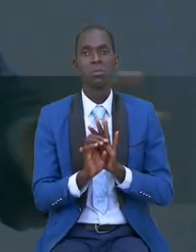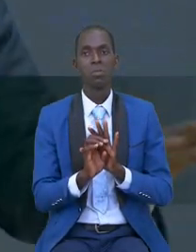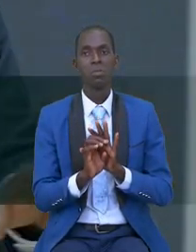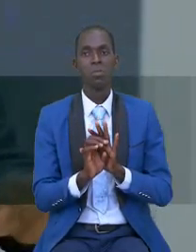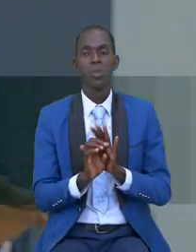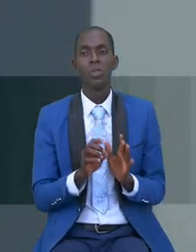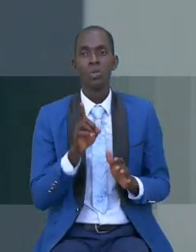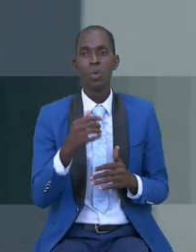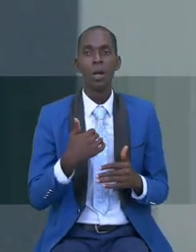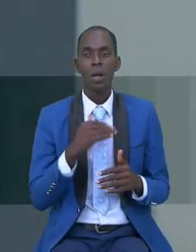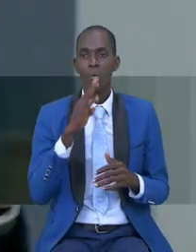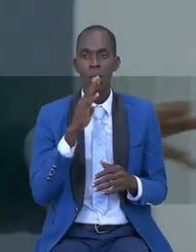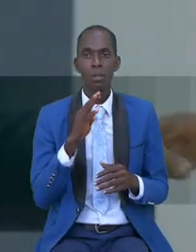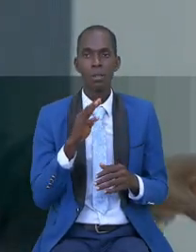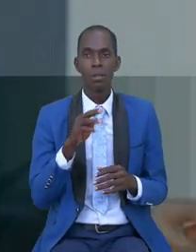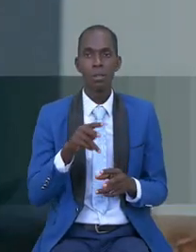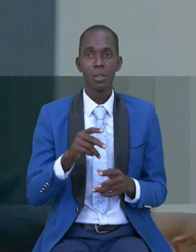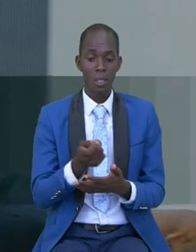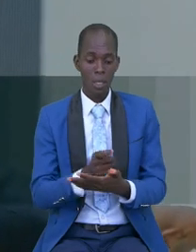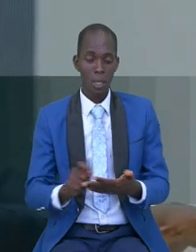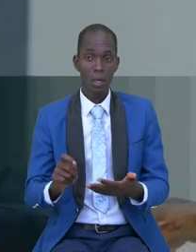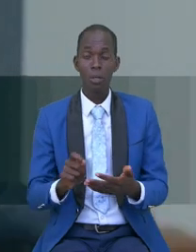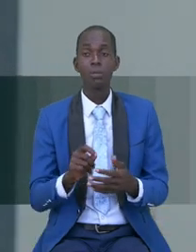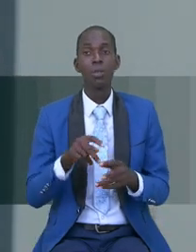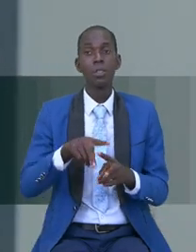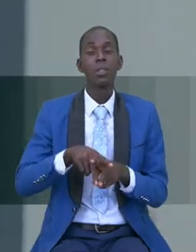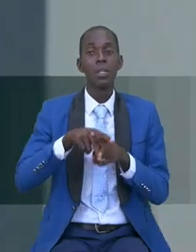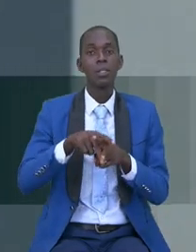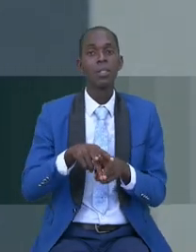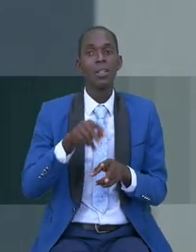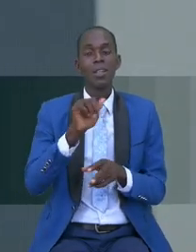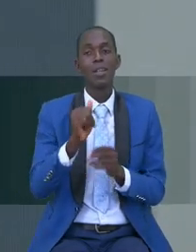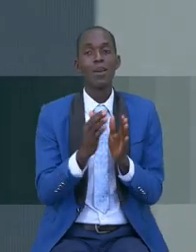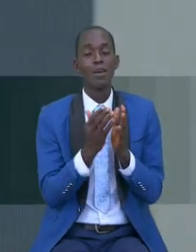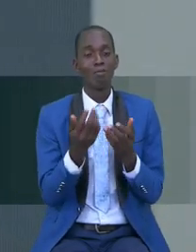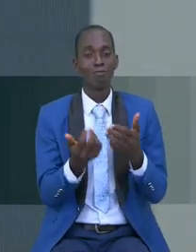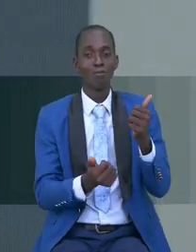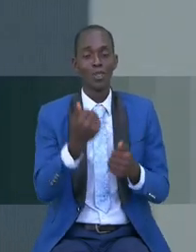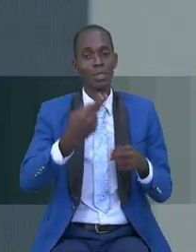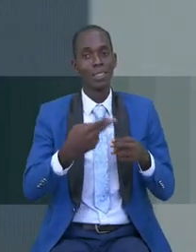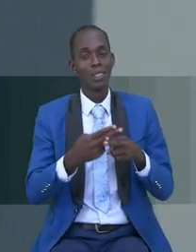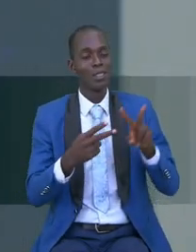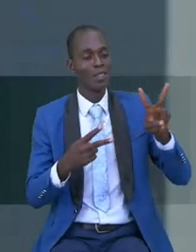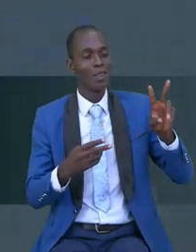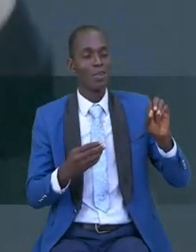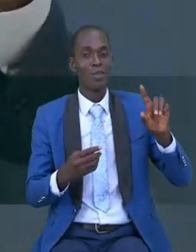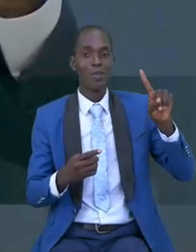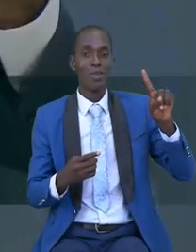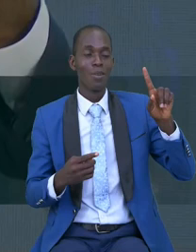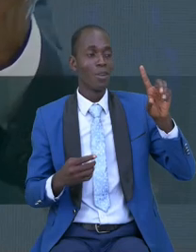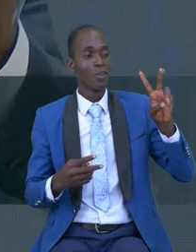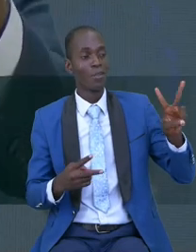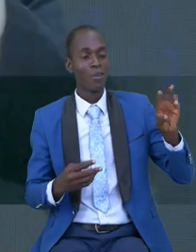been riding a Volkswagen and it's bringing out smoke, and